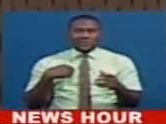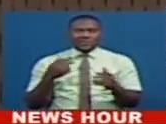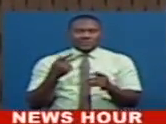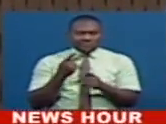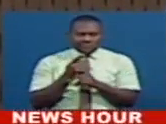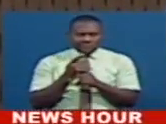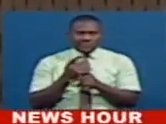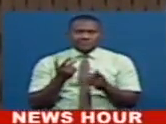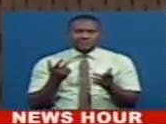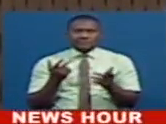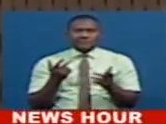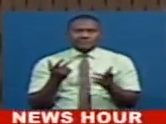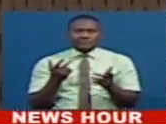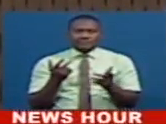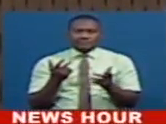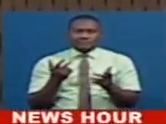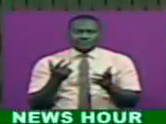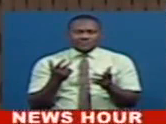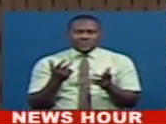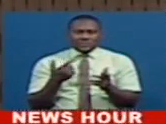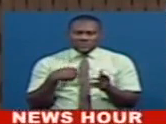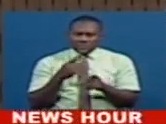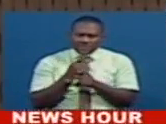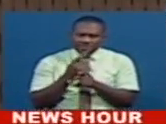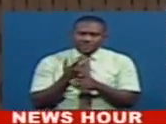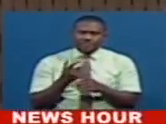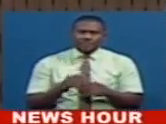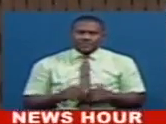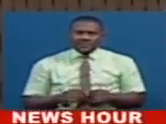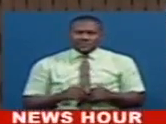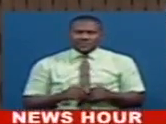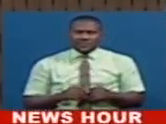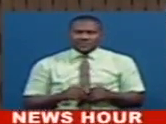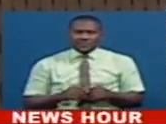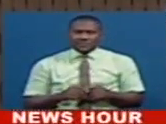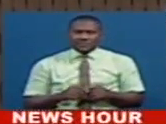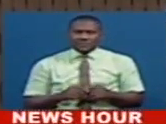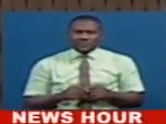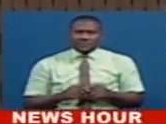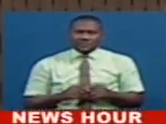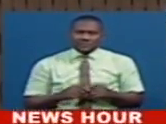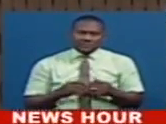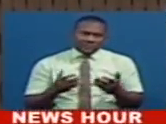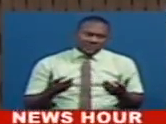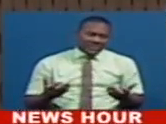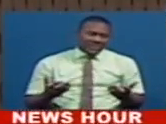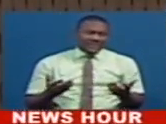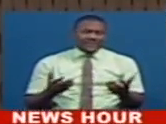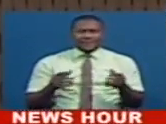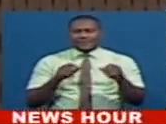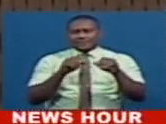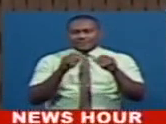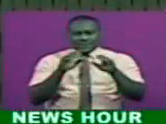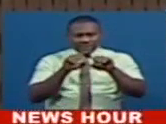it with great deference. And I say so because a system is run by